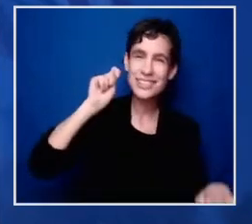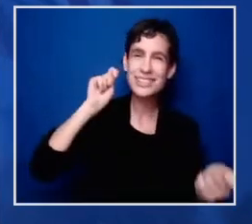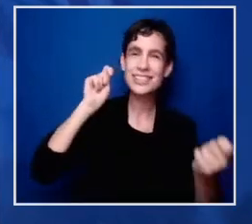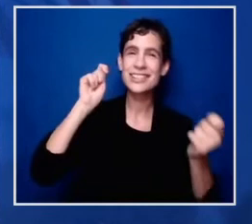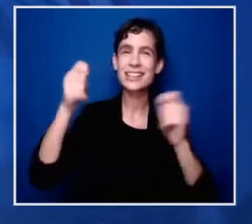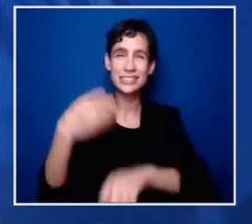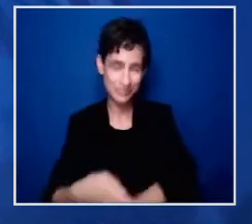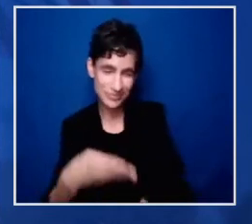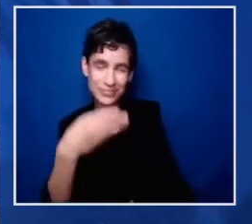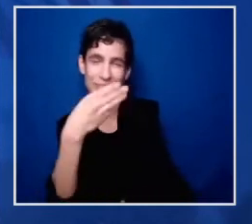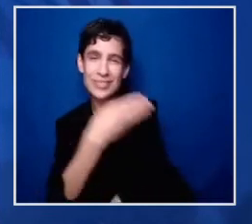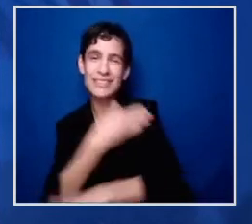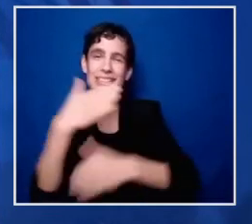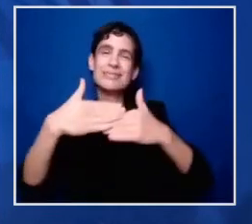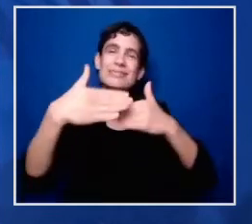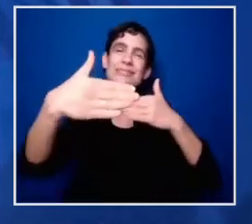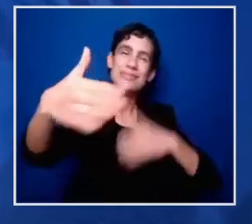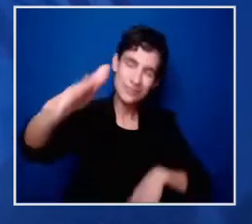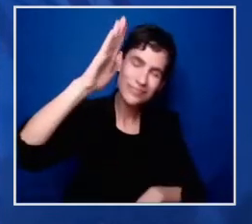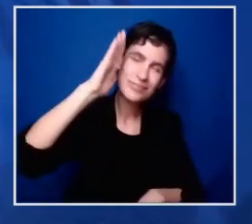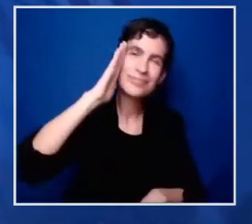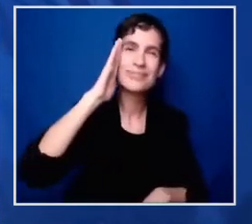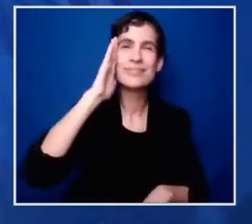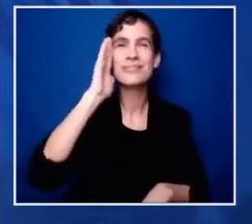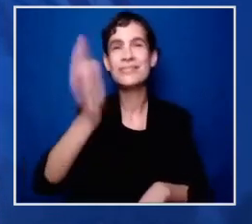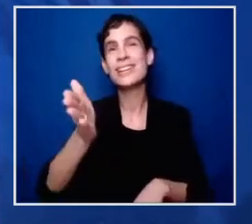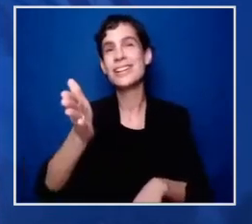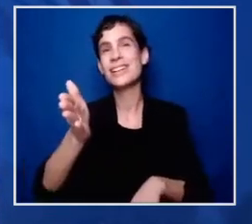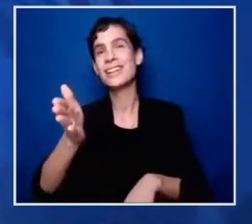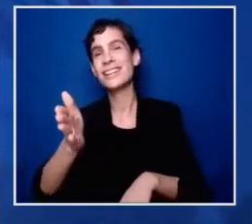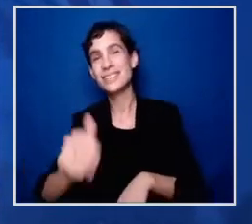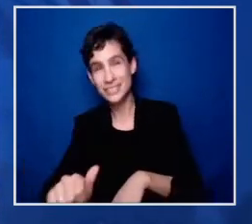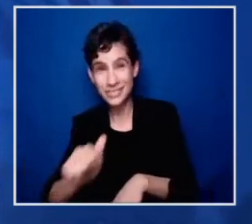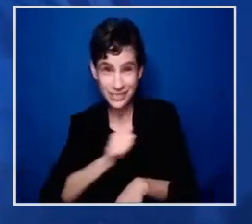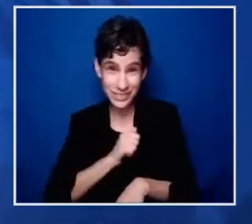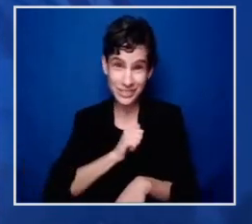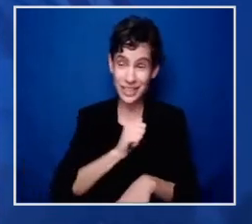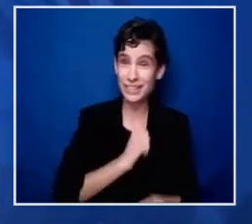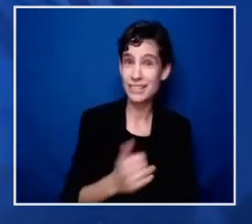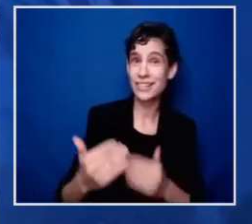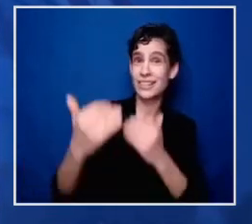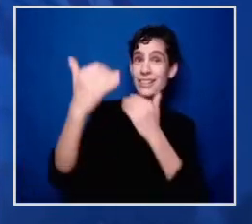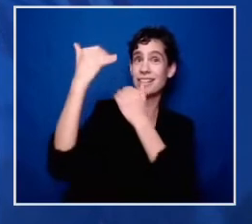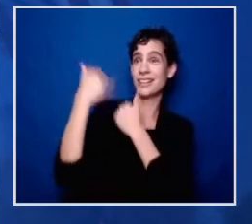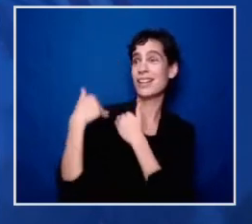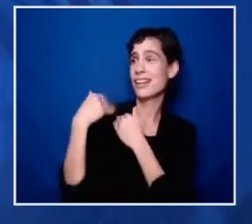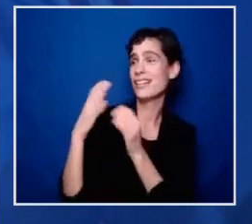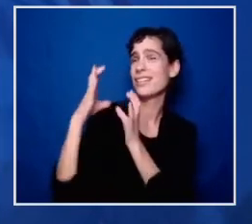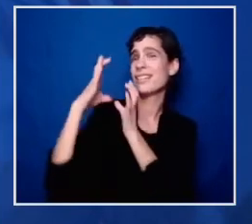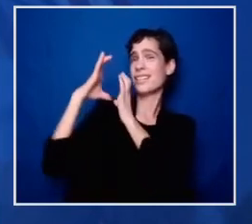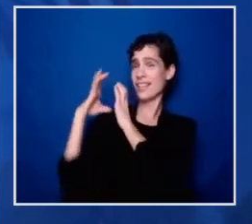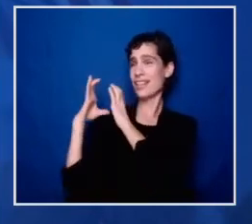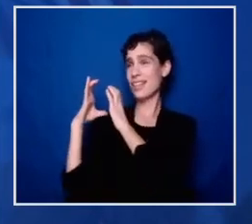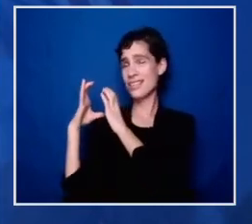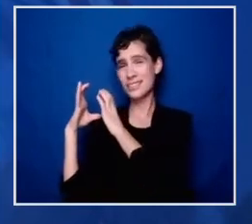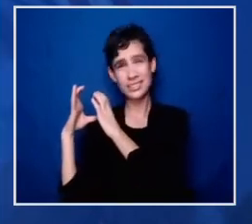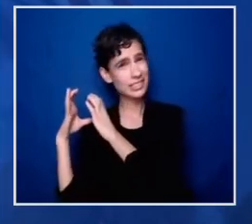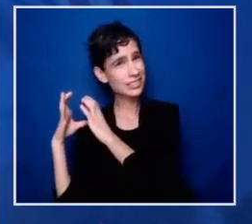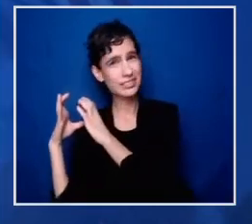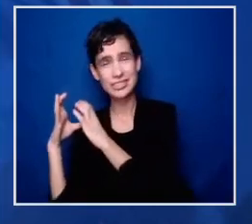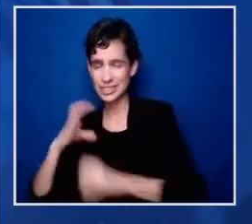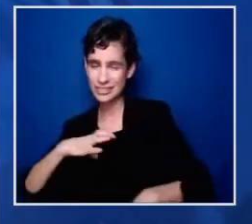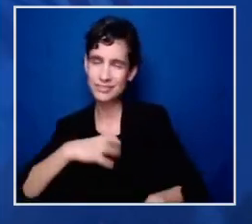up to me, all on me, to make that change inside me. So I'm gonna